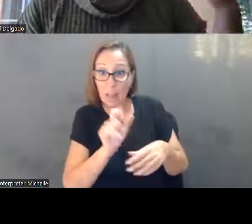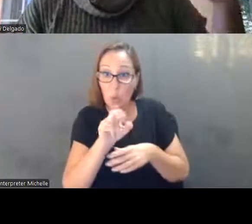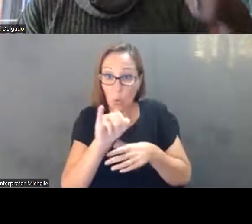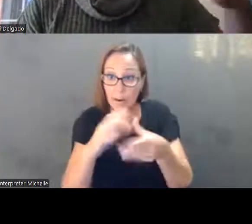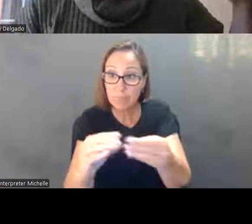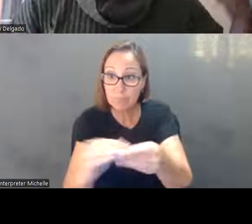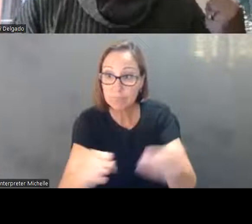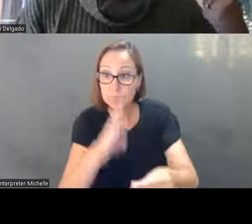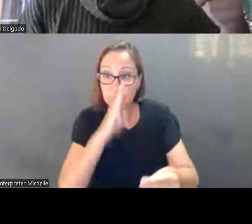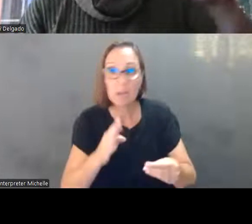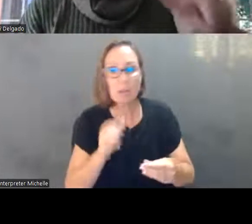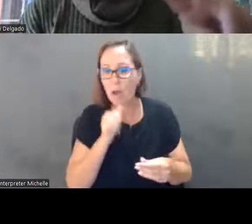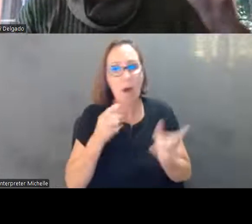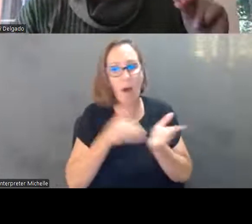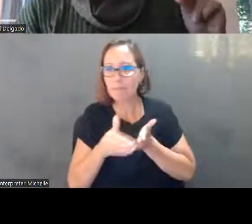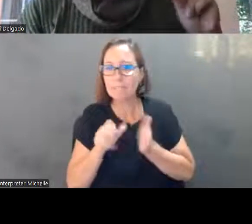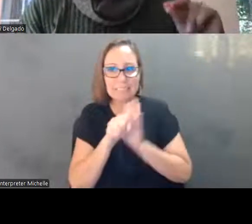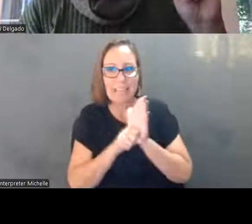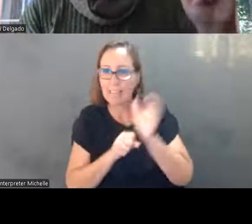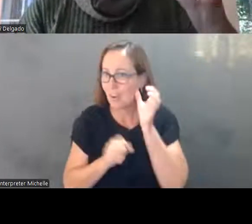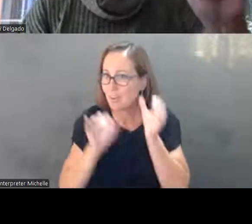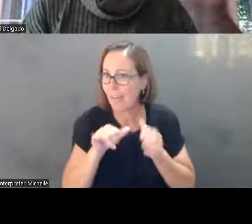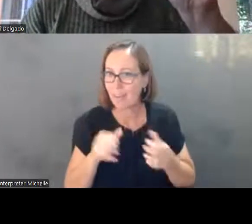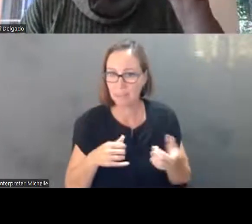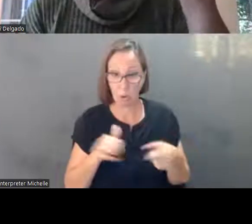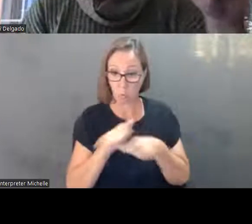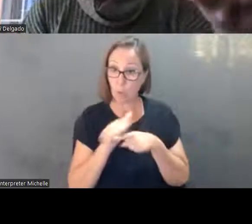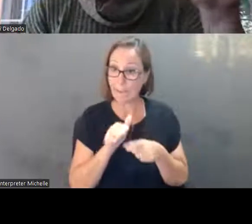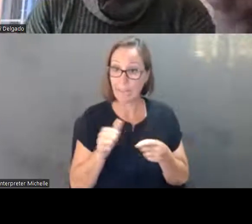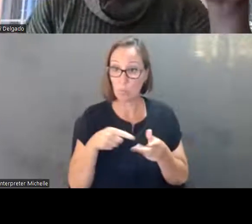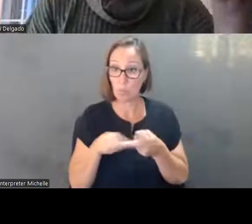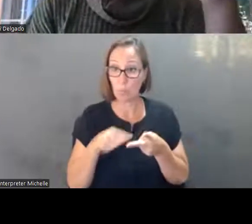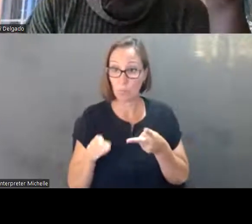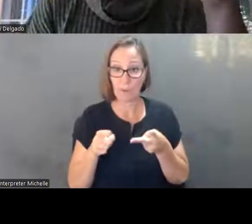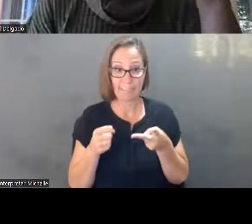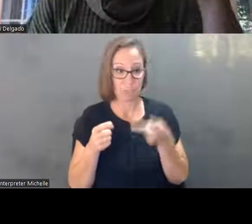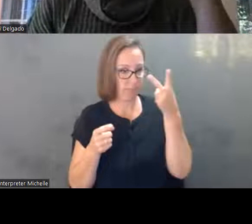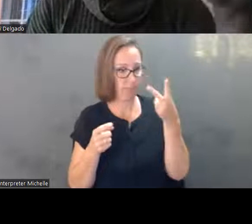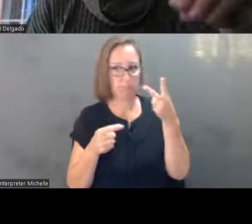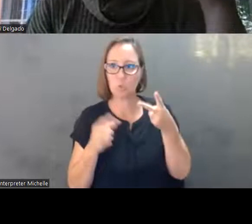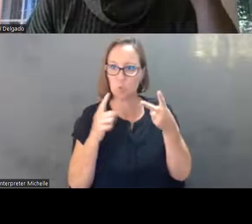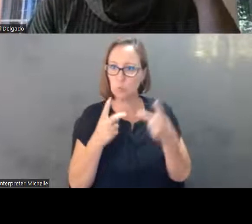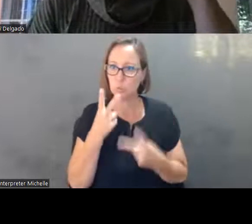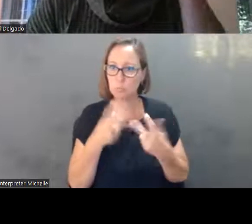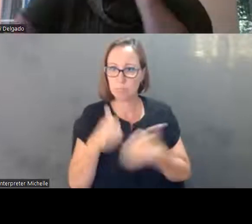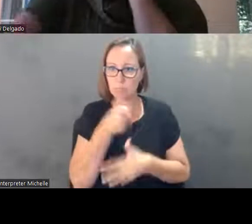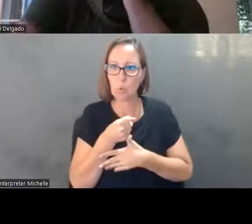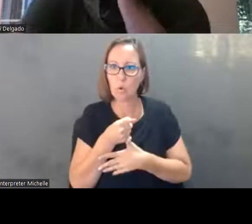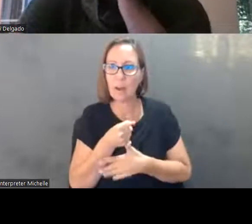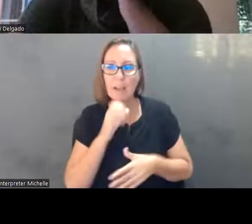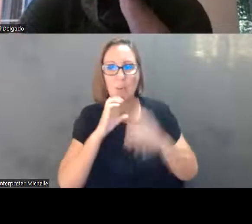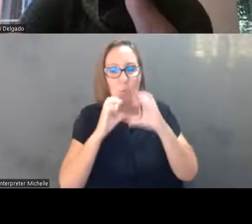which is training and wages. That's what I need, and so to really be able to communicate that in a way, I just